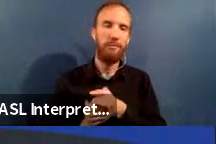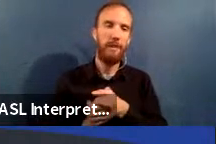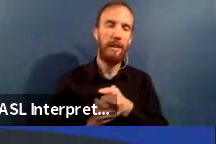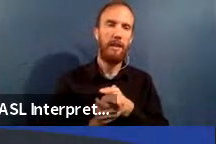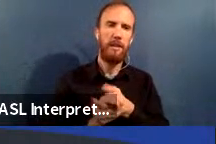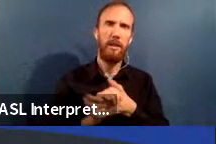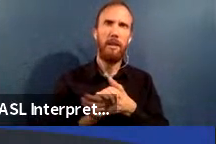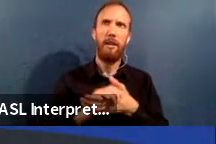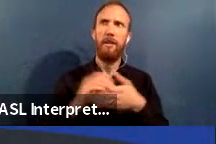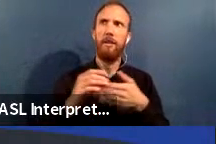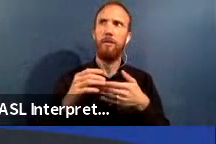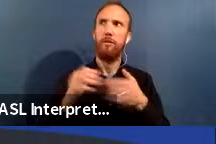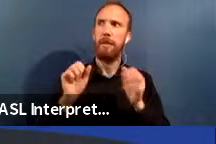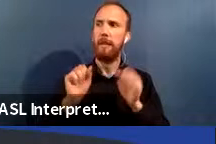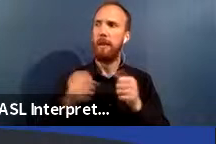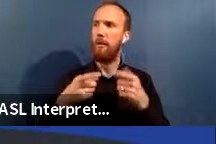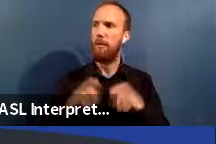include